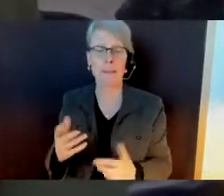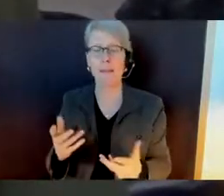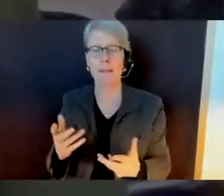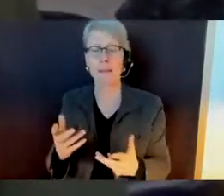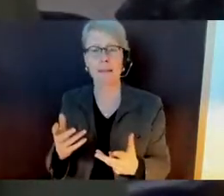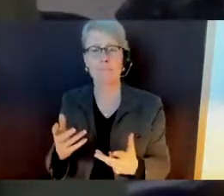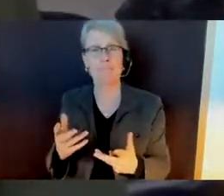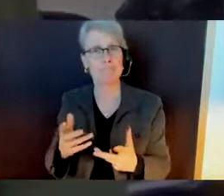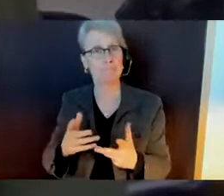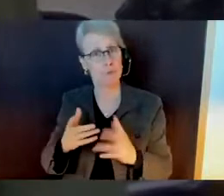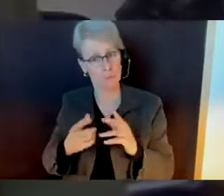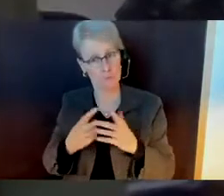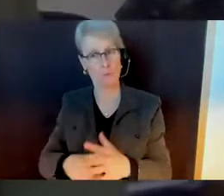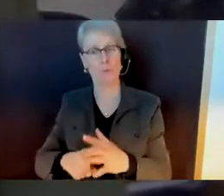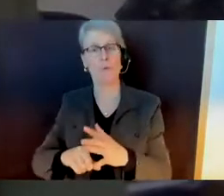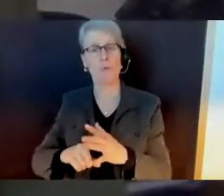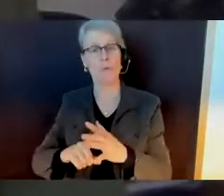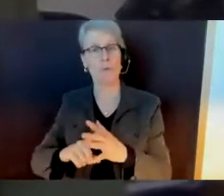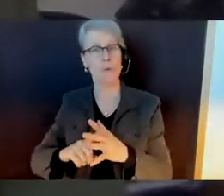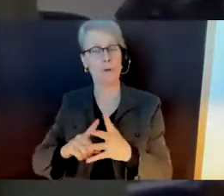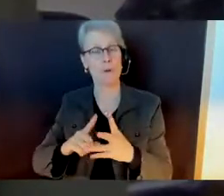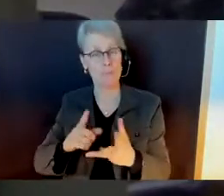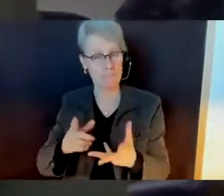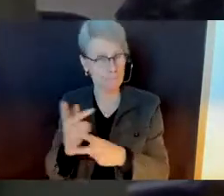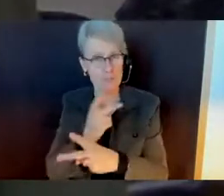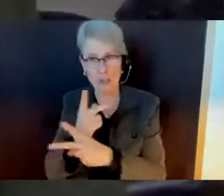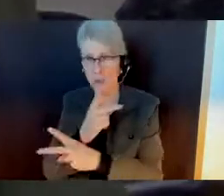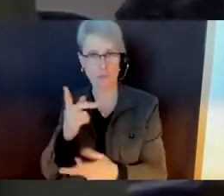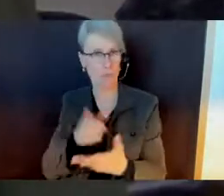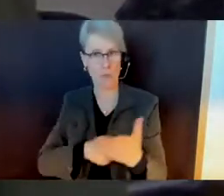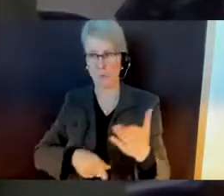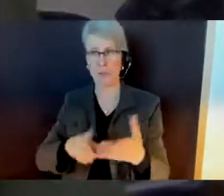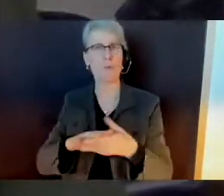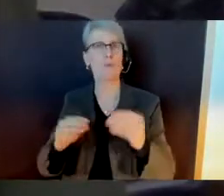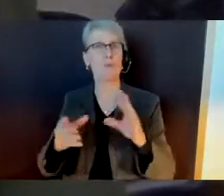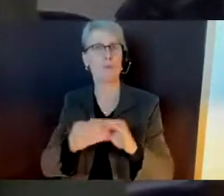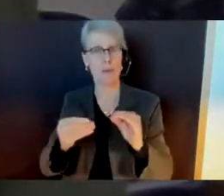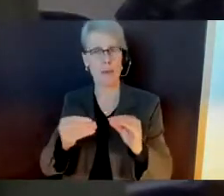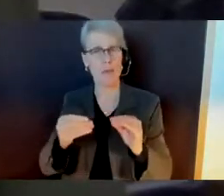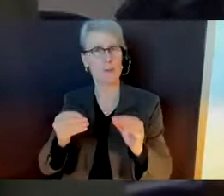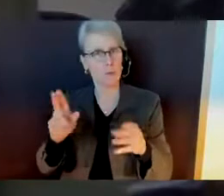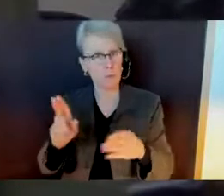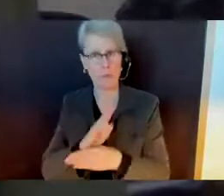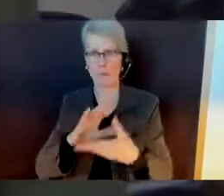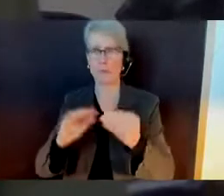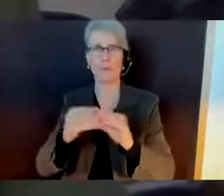that we develop and leverage the power of a single story to